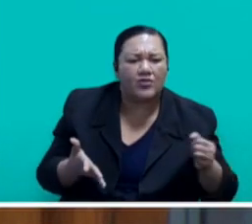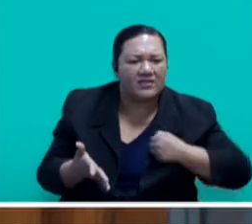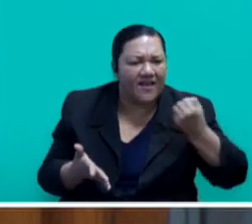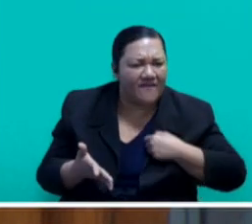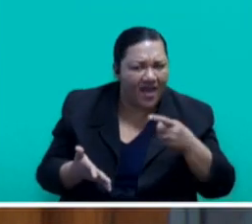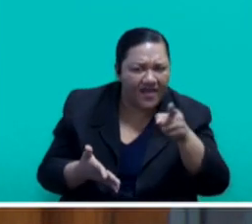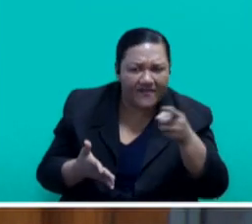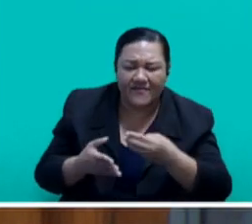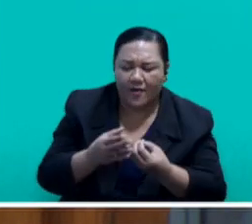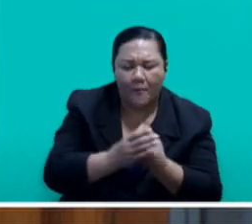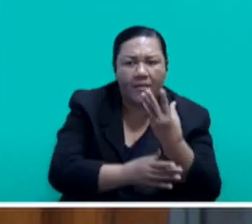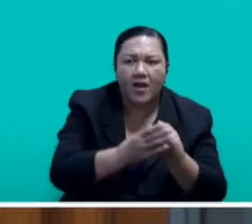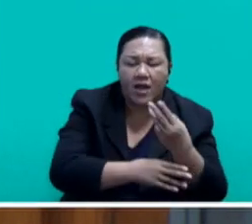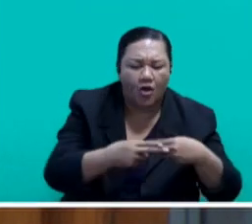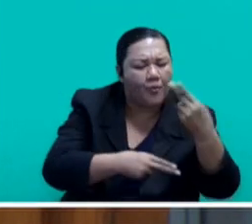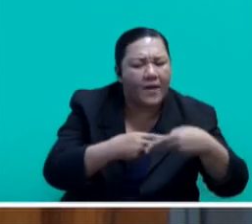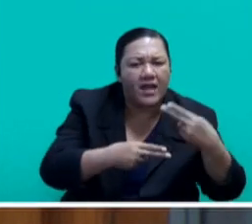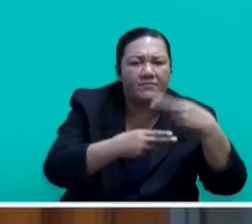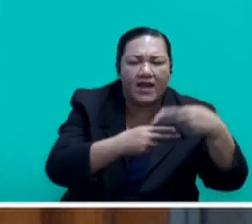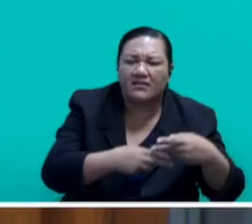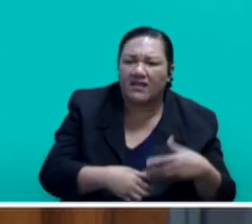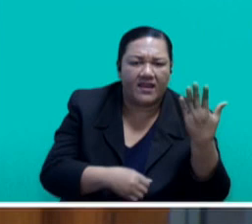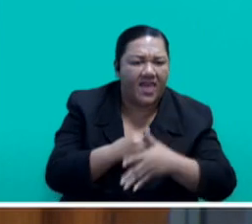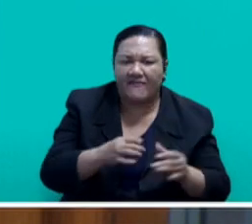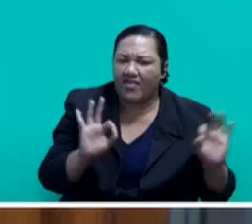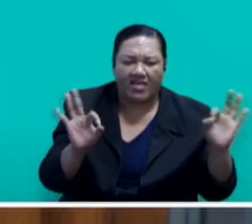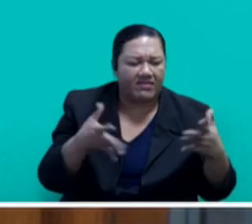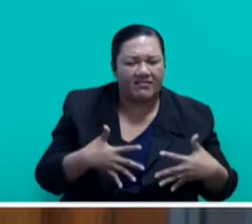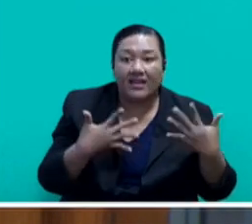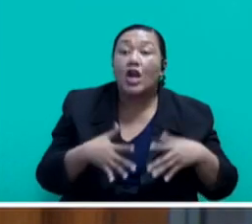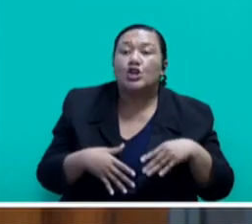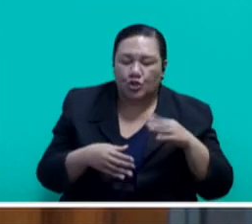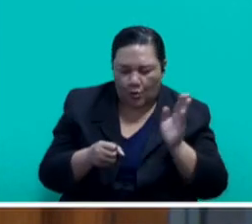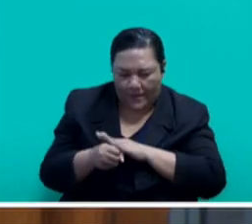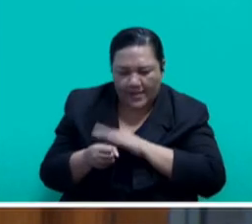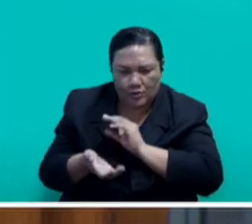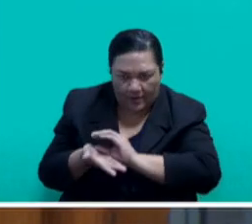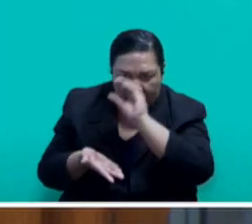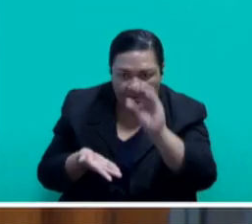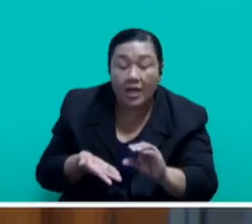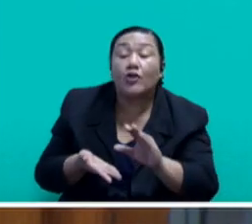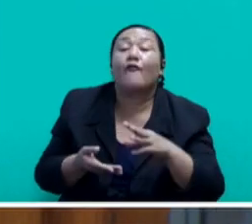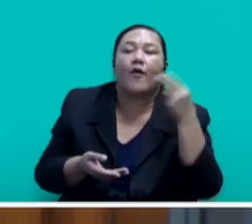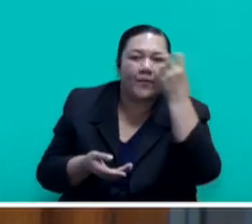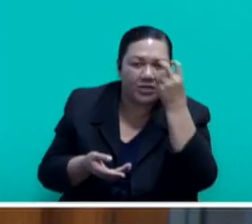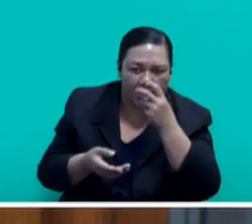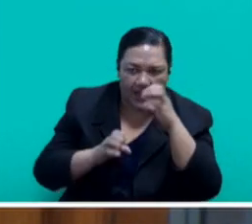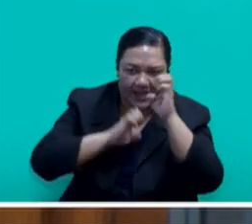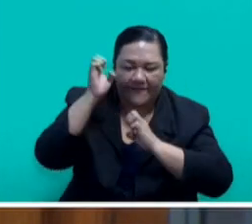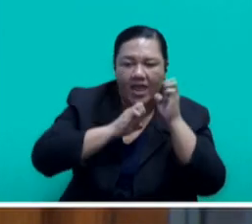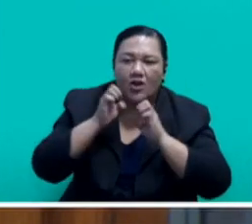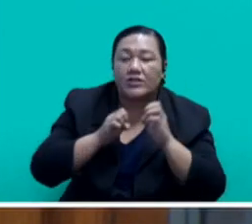my aim is to change the narrative and to ensure budget is set aside for monitoring and evaluation and for